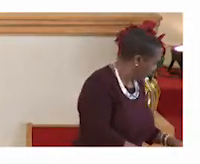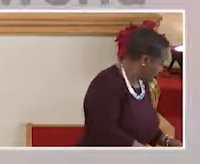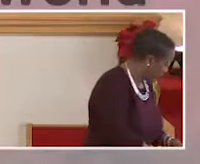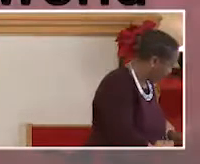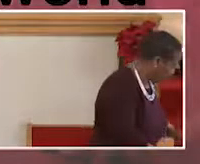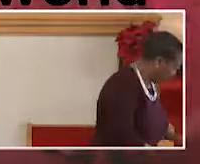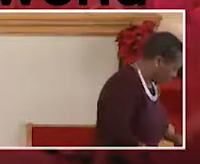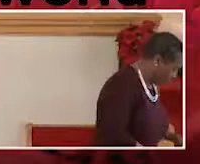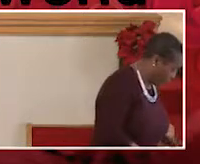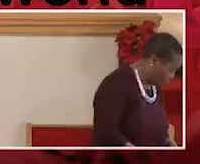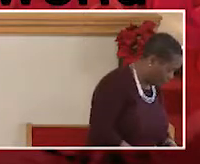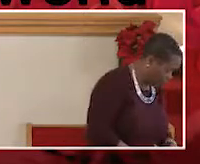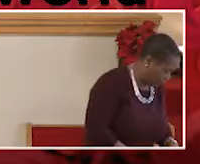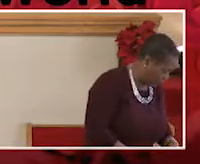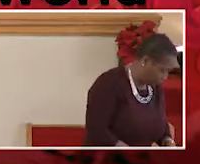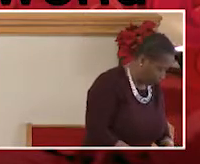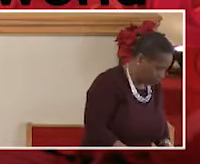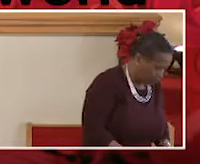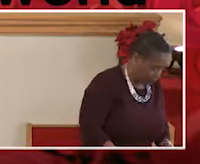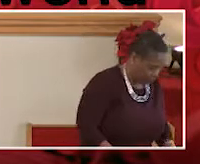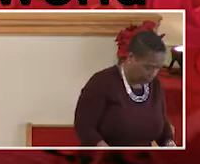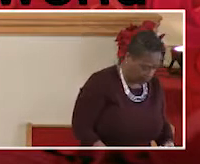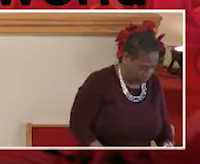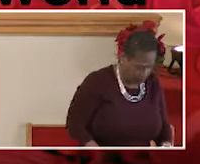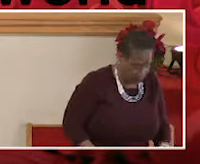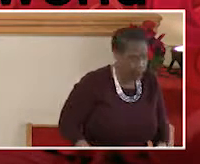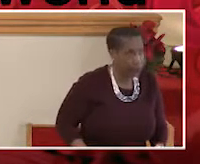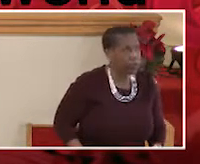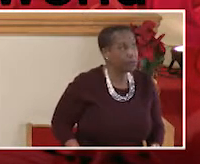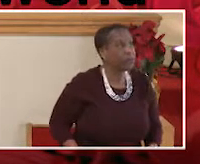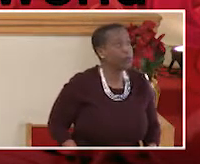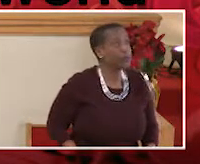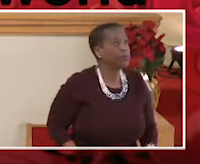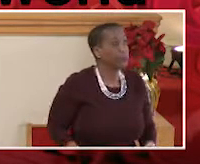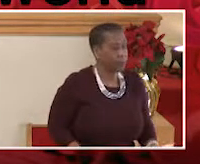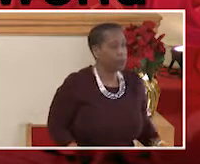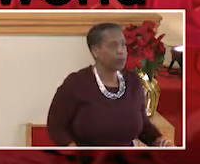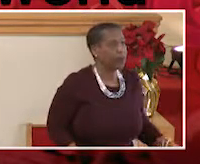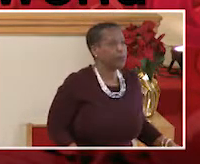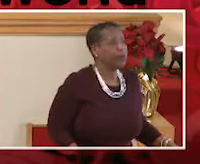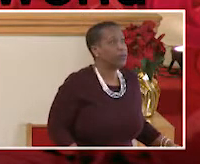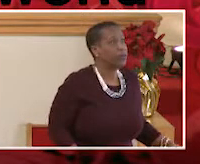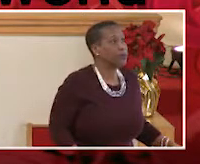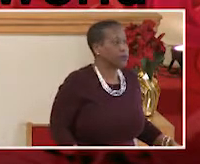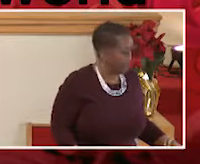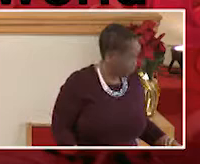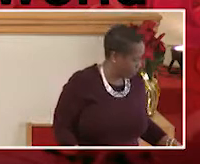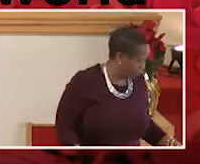We